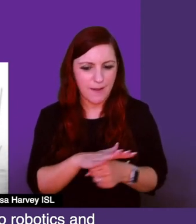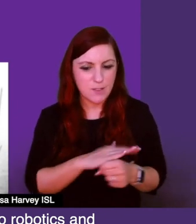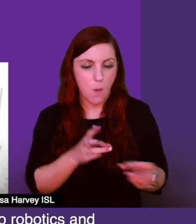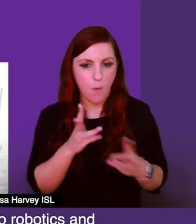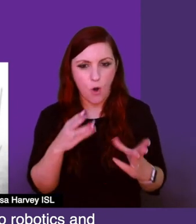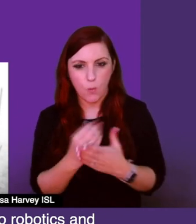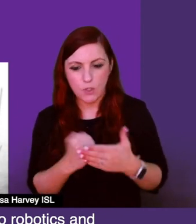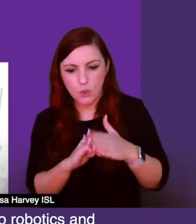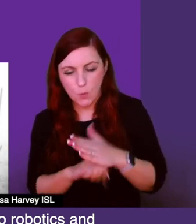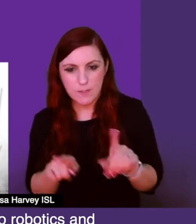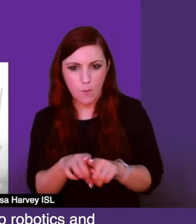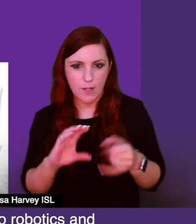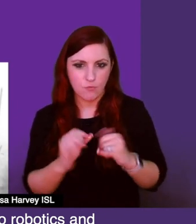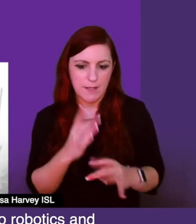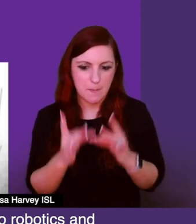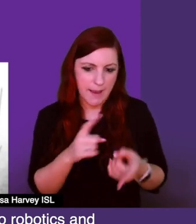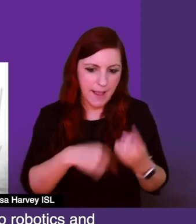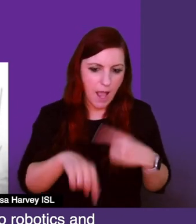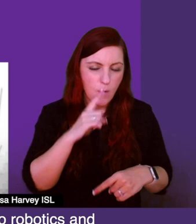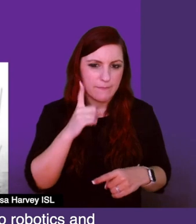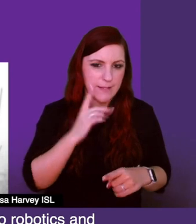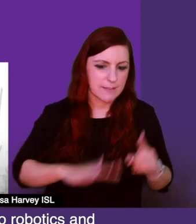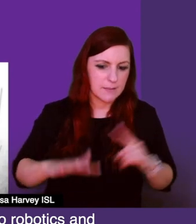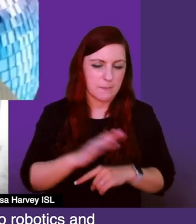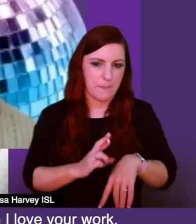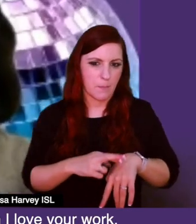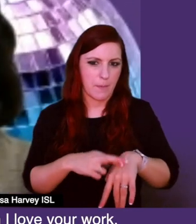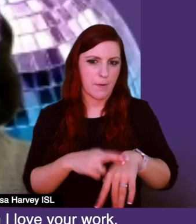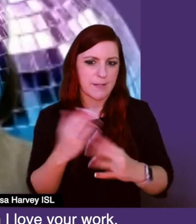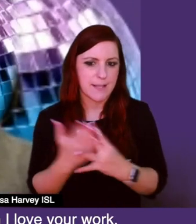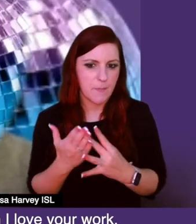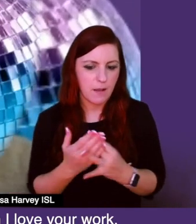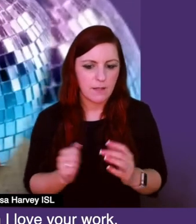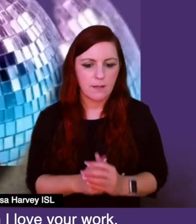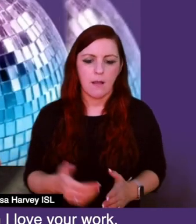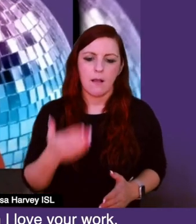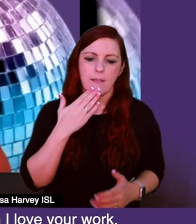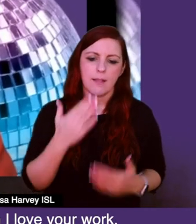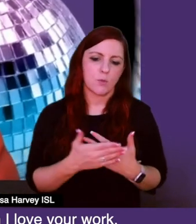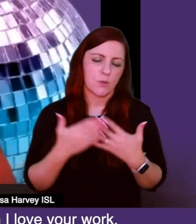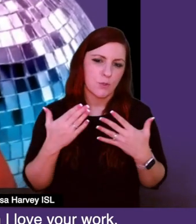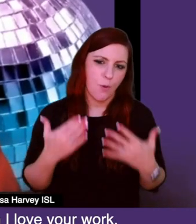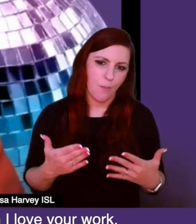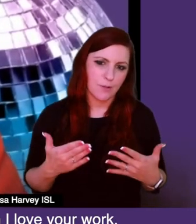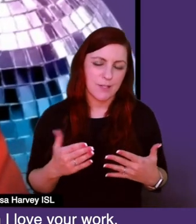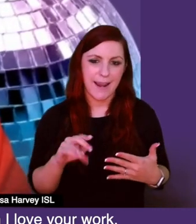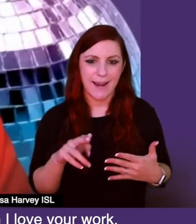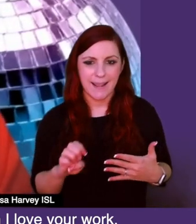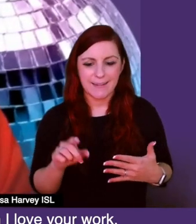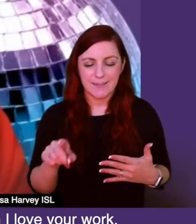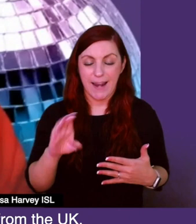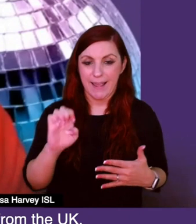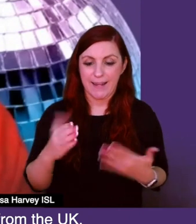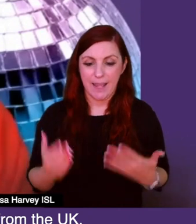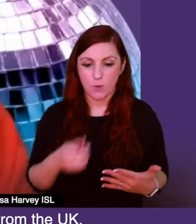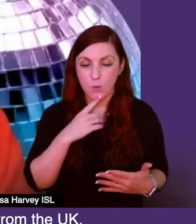do work with students and trying to make our field more accessible. Thank you so much for joining us tonight. I'm such a huge fan. I love your